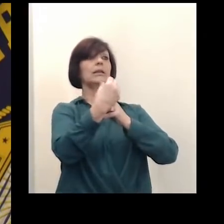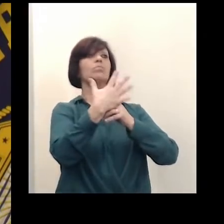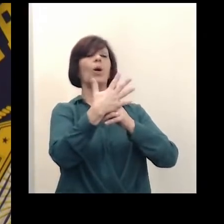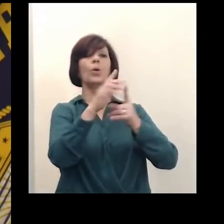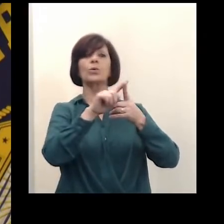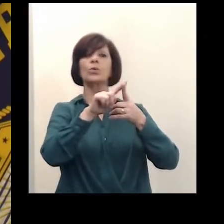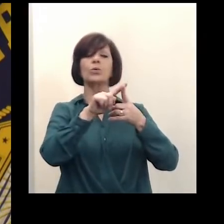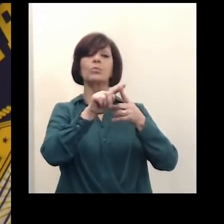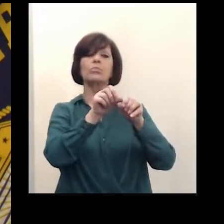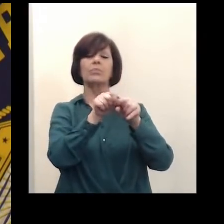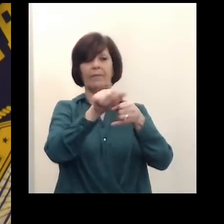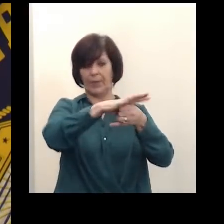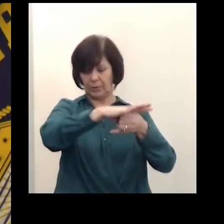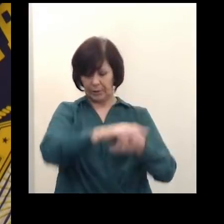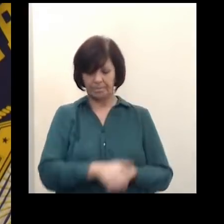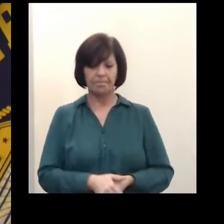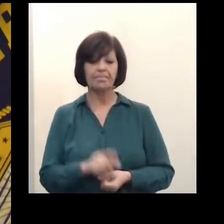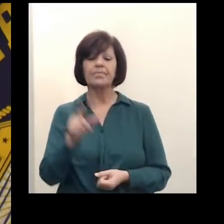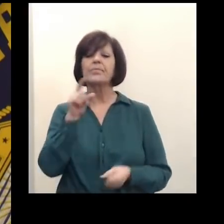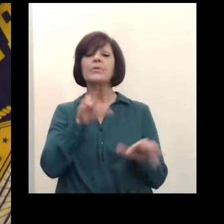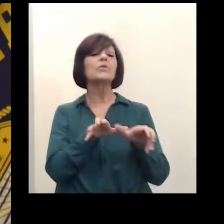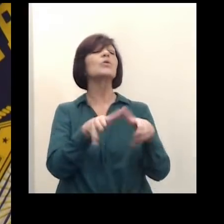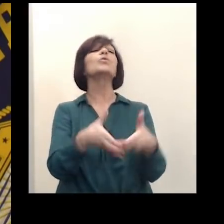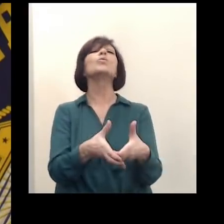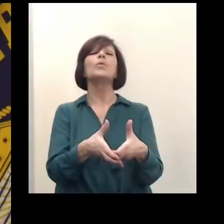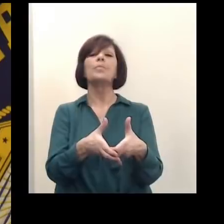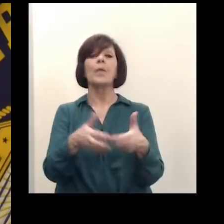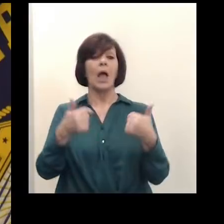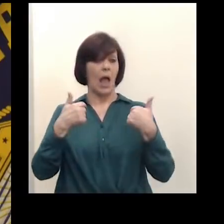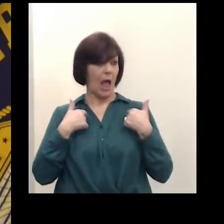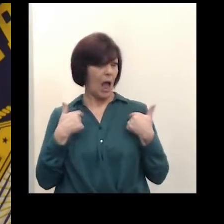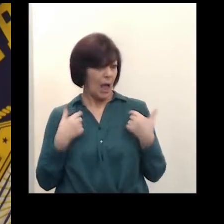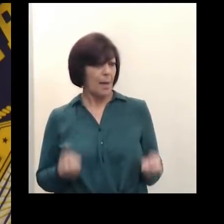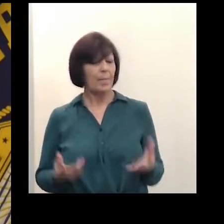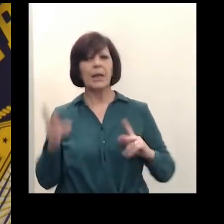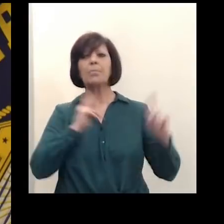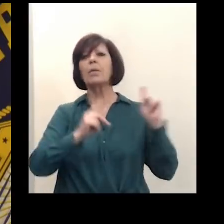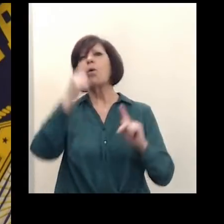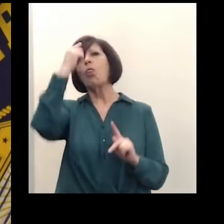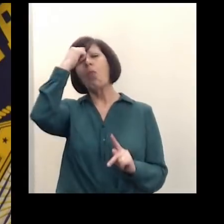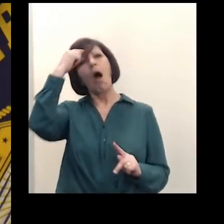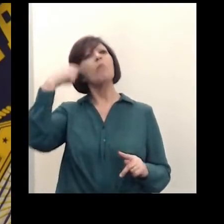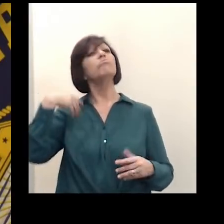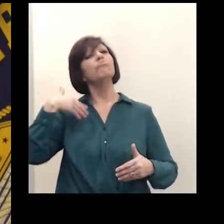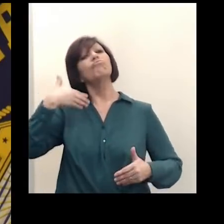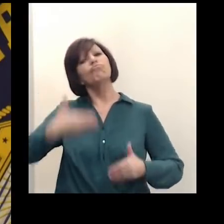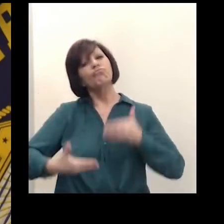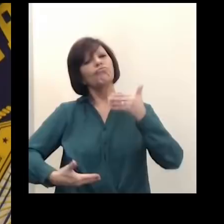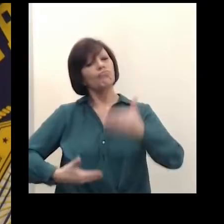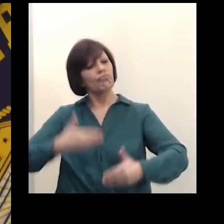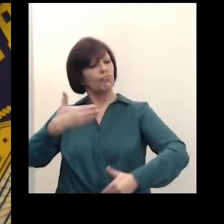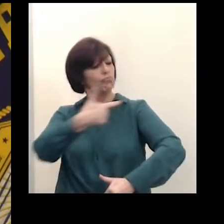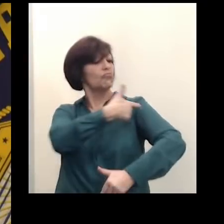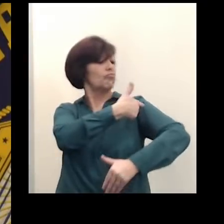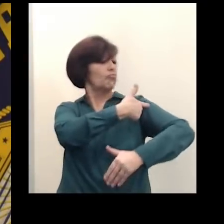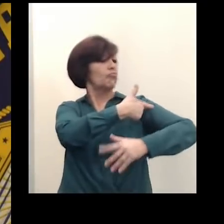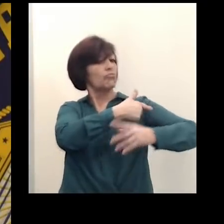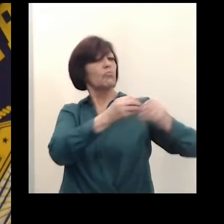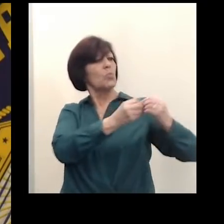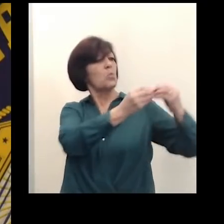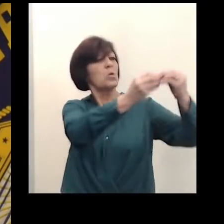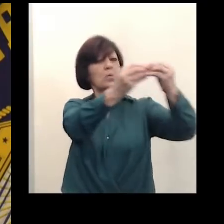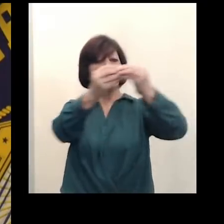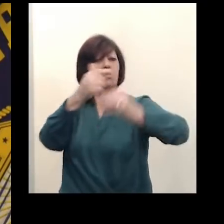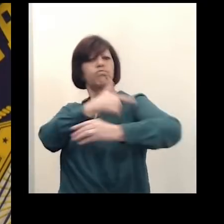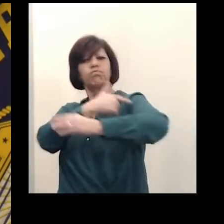start with the susceptibility group, because I and many people thought over time, as we vaccinated more and more people,